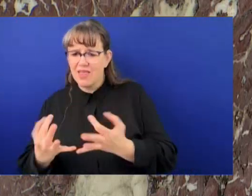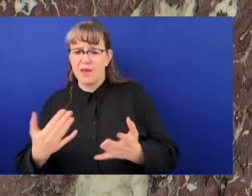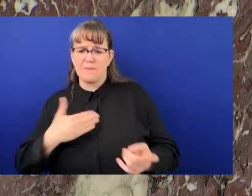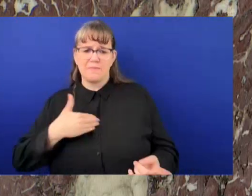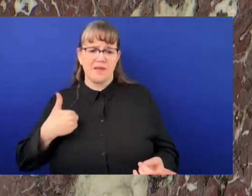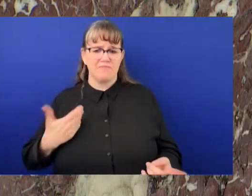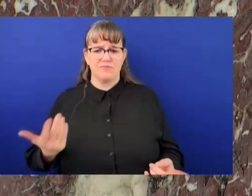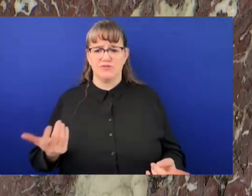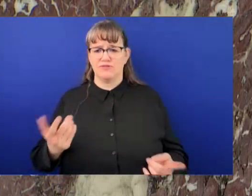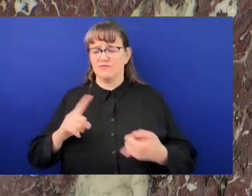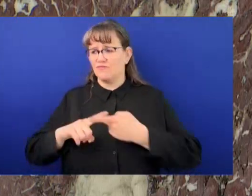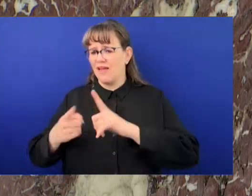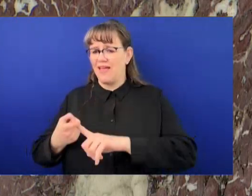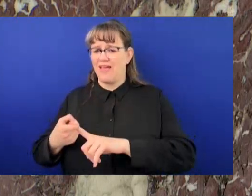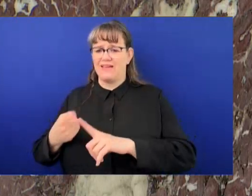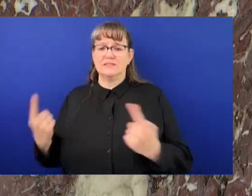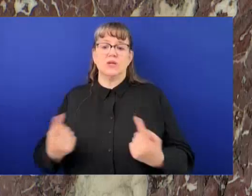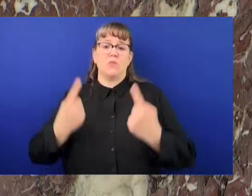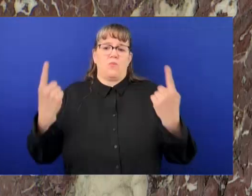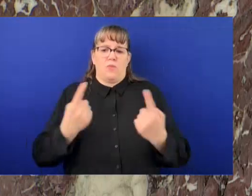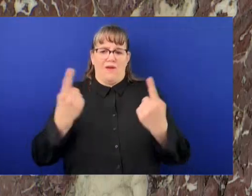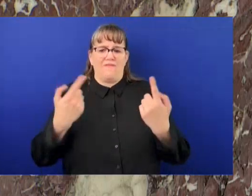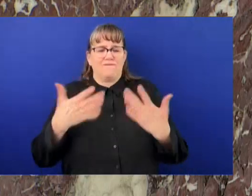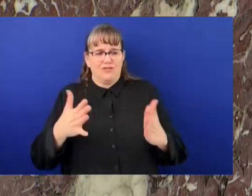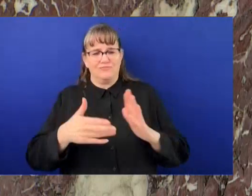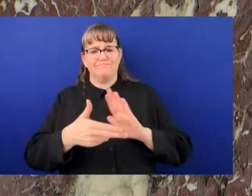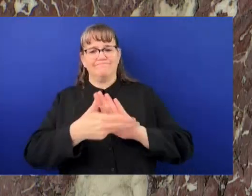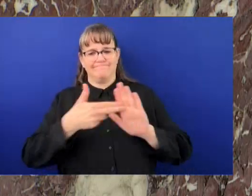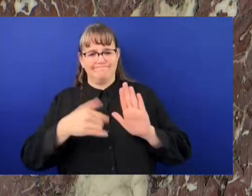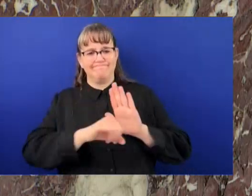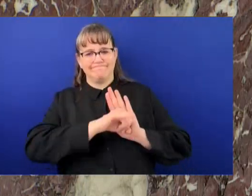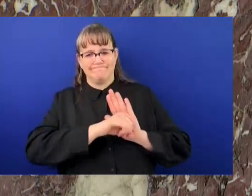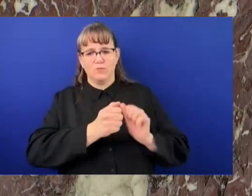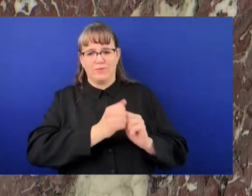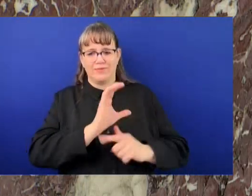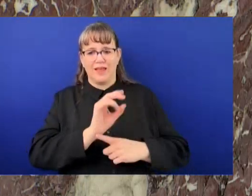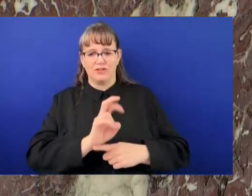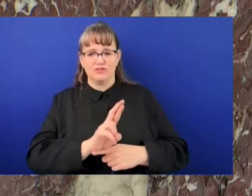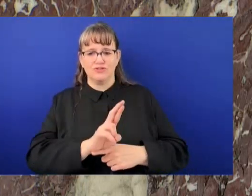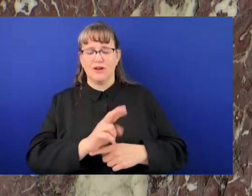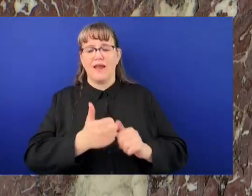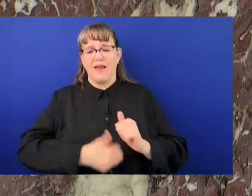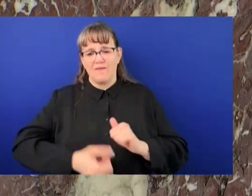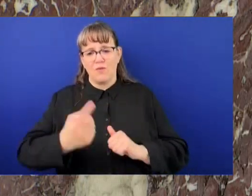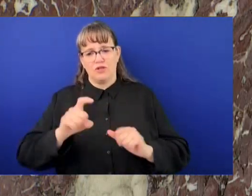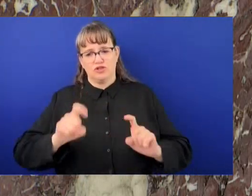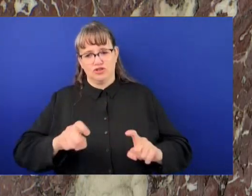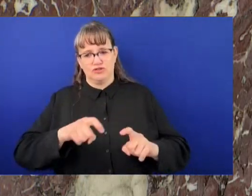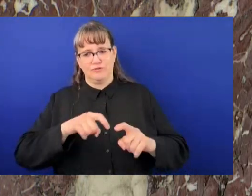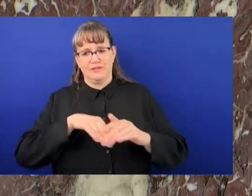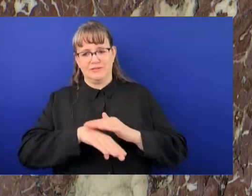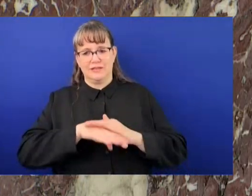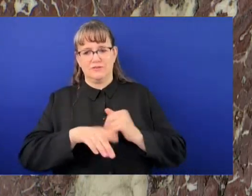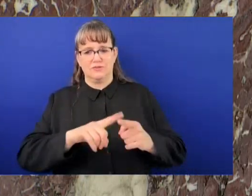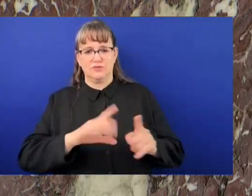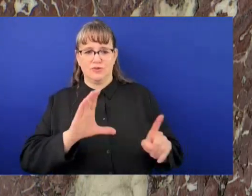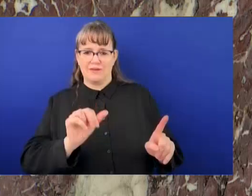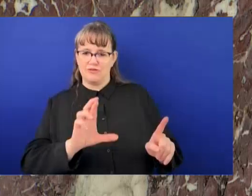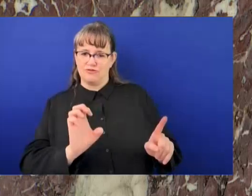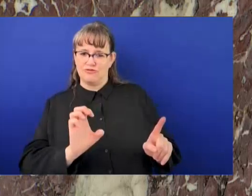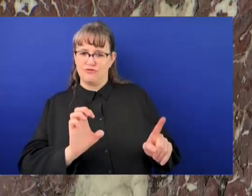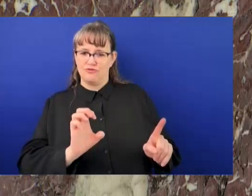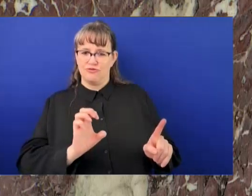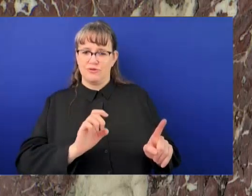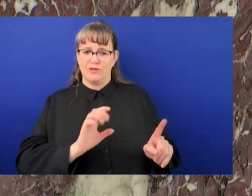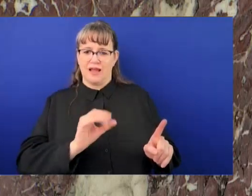everybody deserves and needs that access to care, and we are committed to building out a cancer care system across this province that